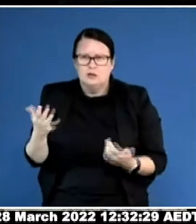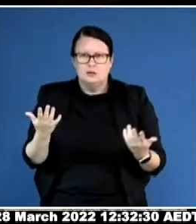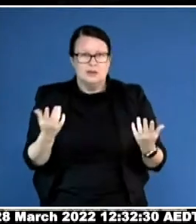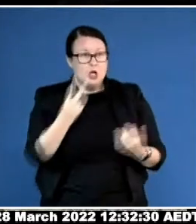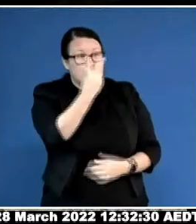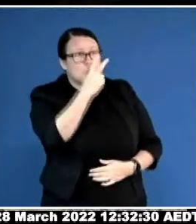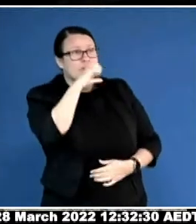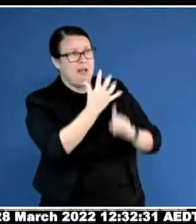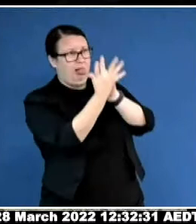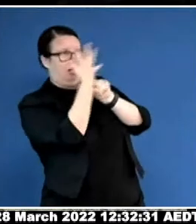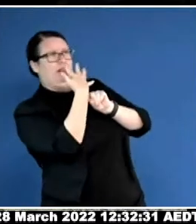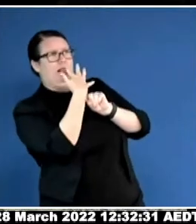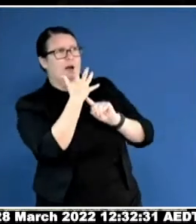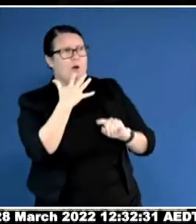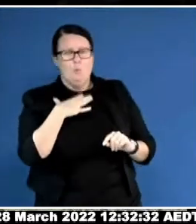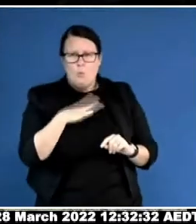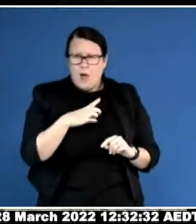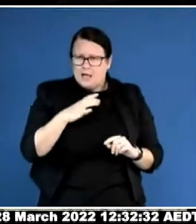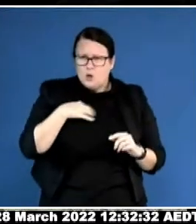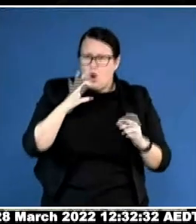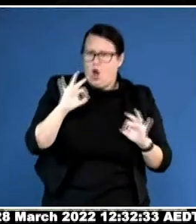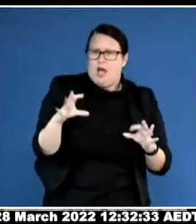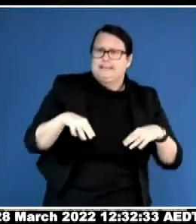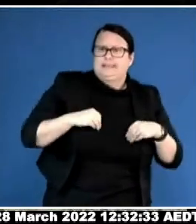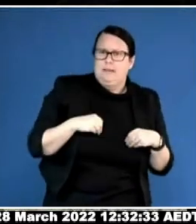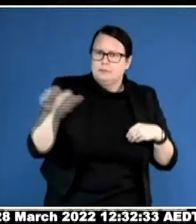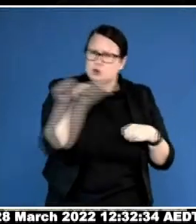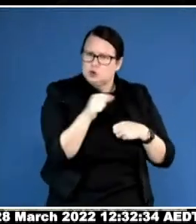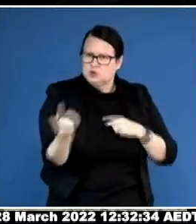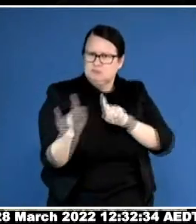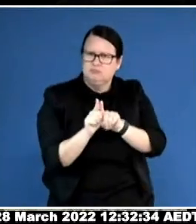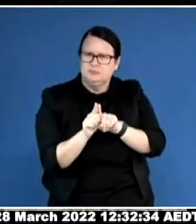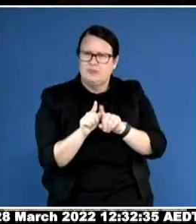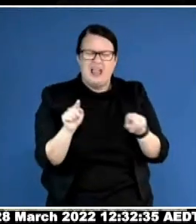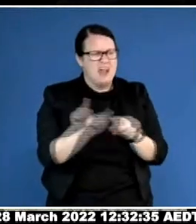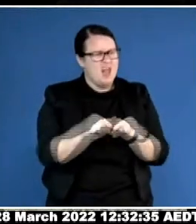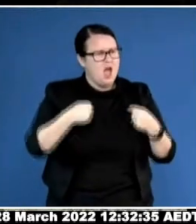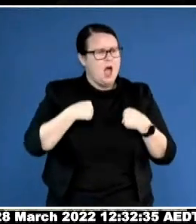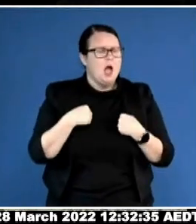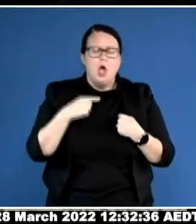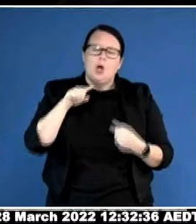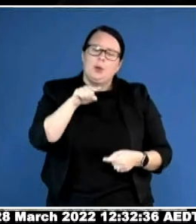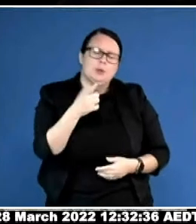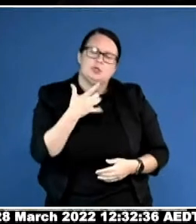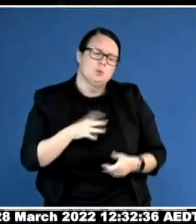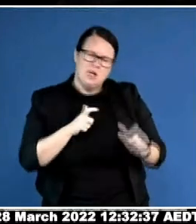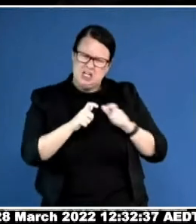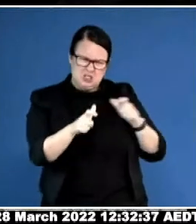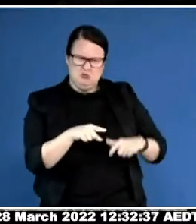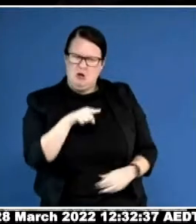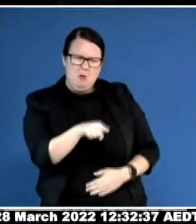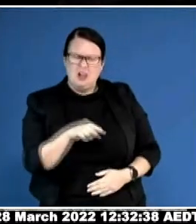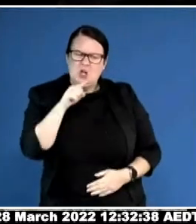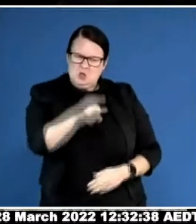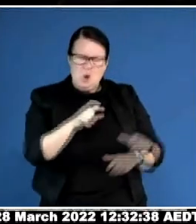of doing this and what's your issue with this? And being spoken of as being, this is just you wanting control. This is you being a control